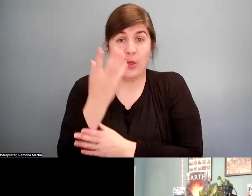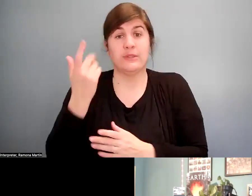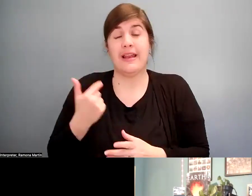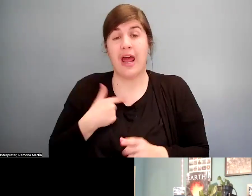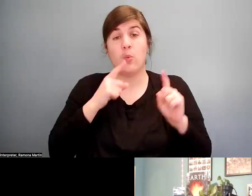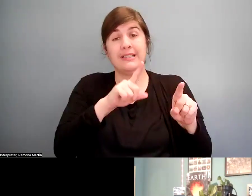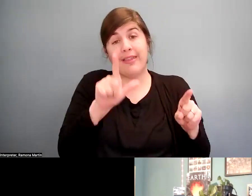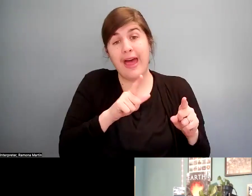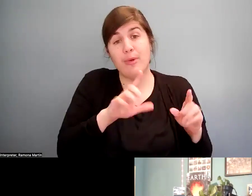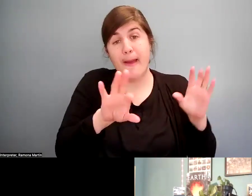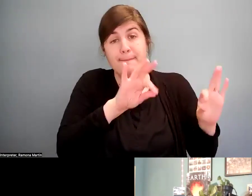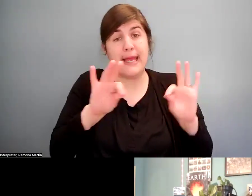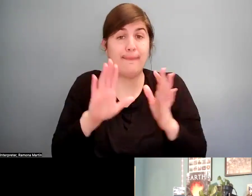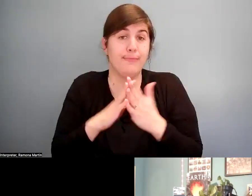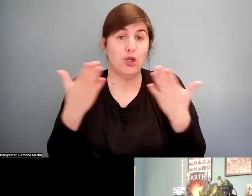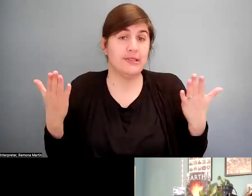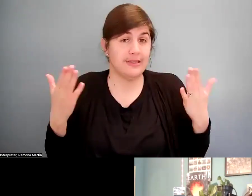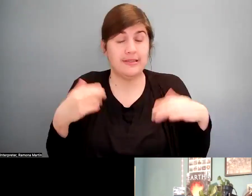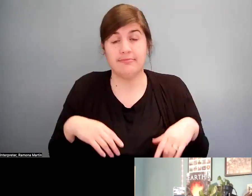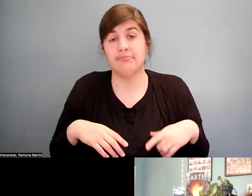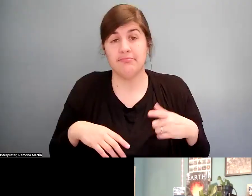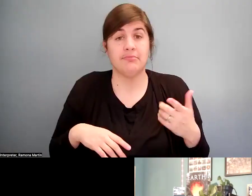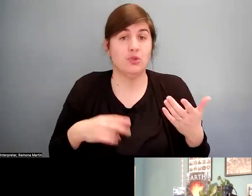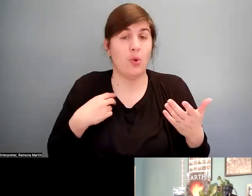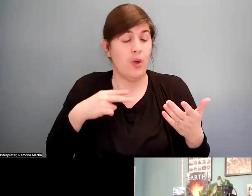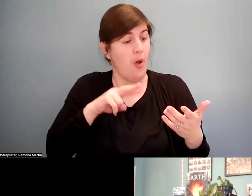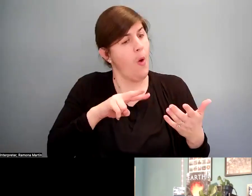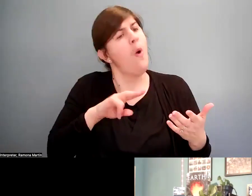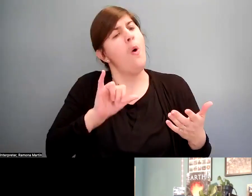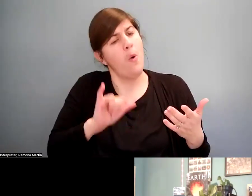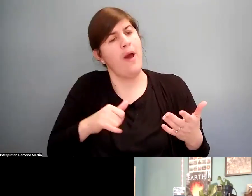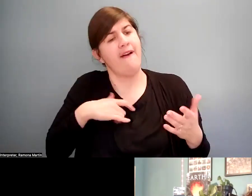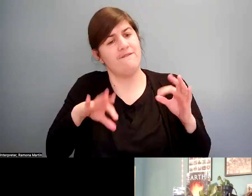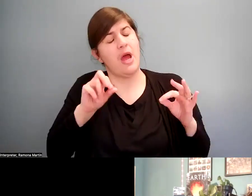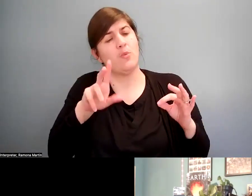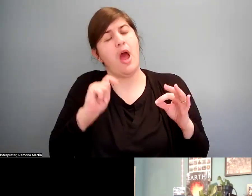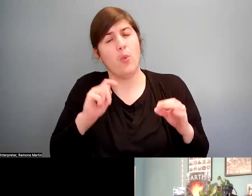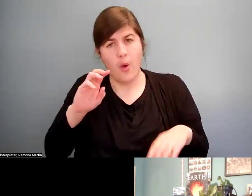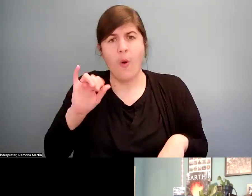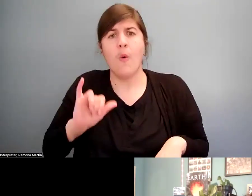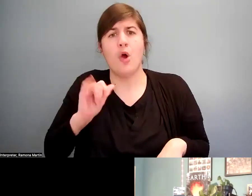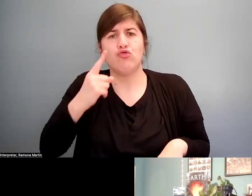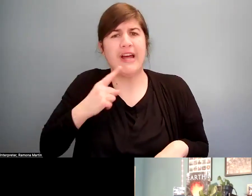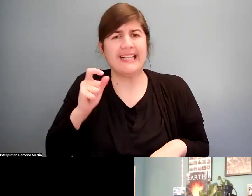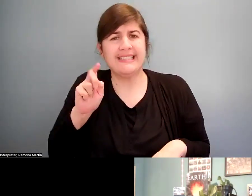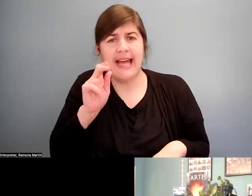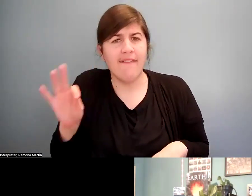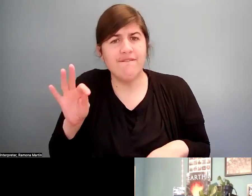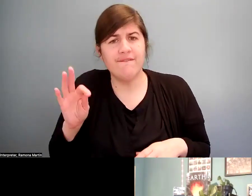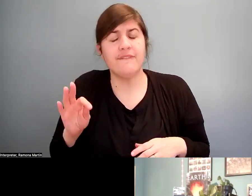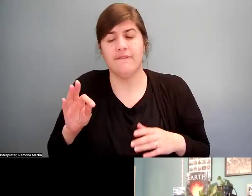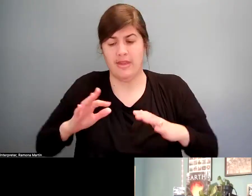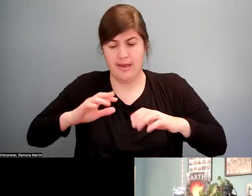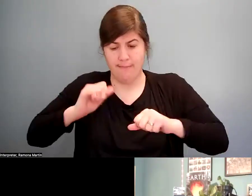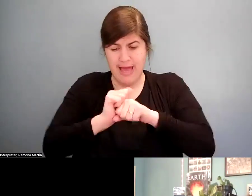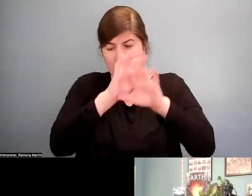oh, actually, there's red stuff that comes out of the mountains in the ground. Yeah. And Very so cool. what I took out lots of books from the library,